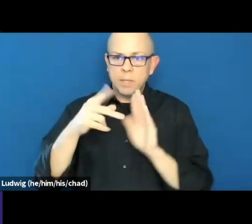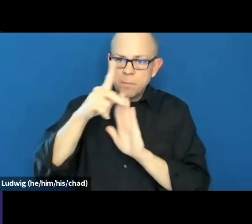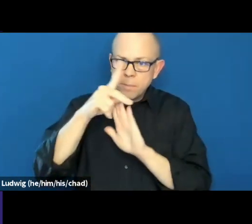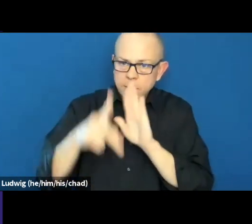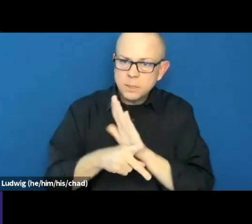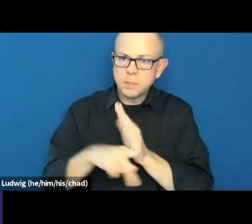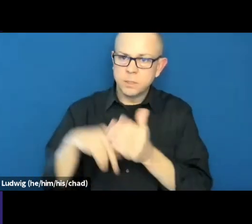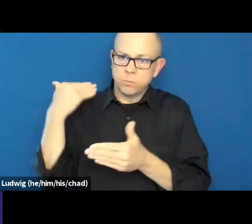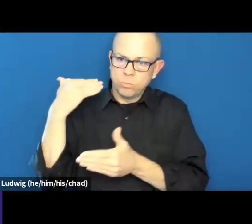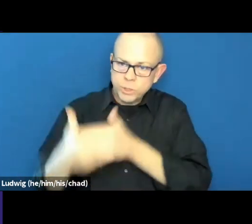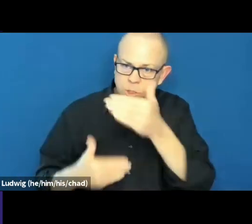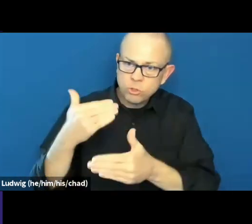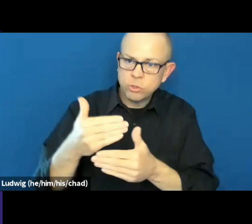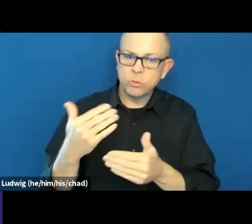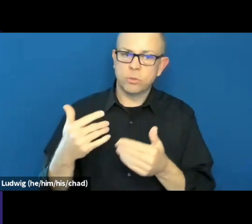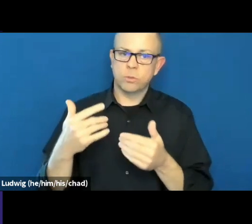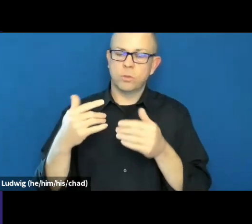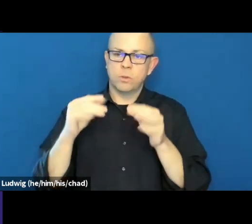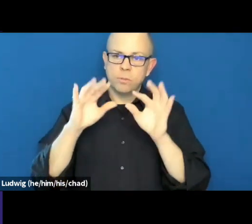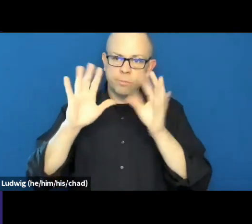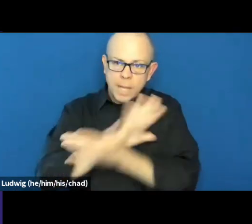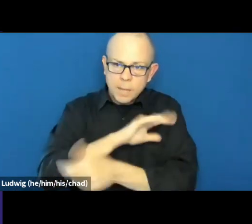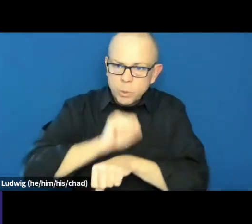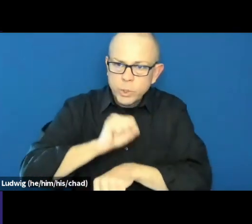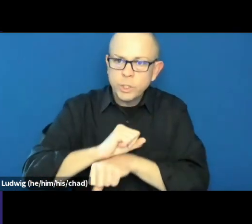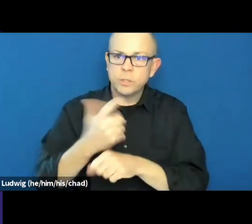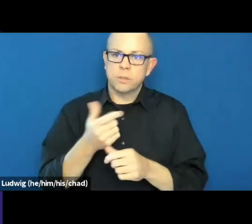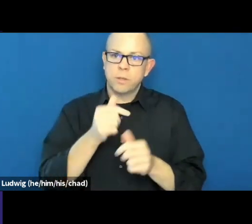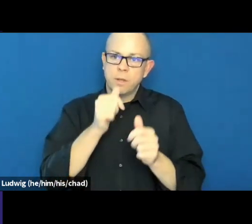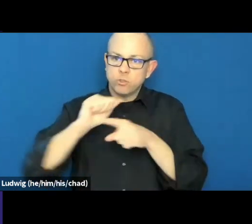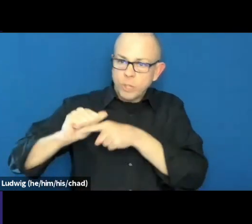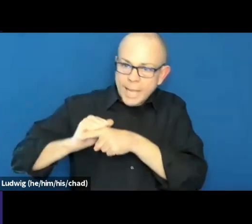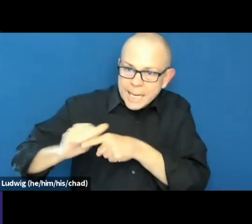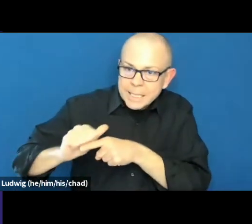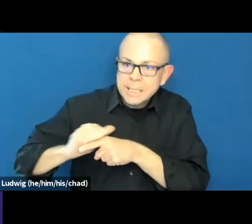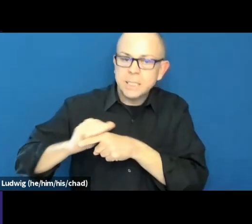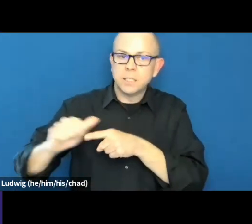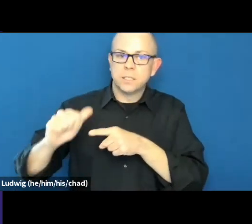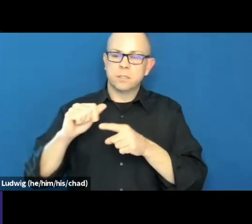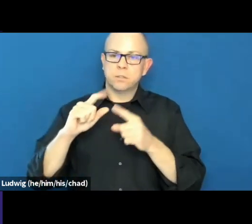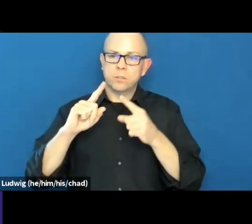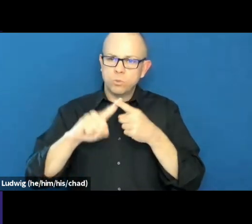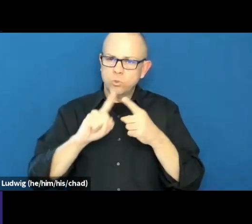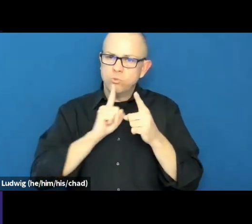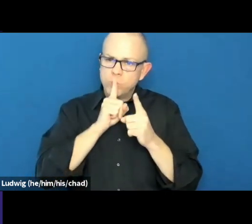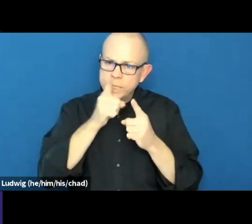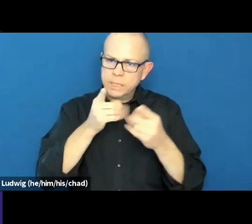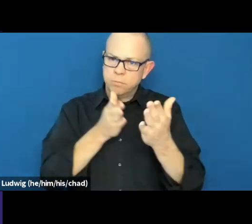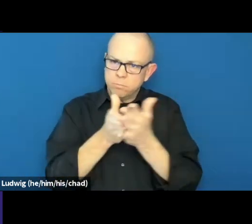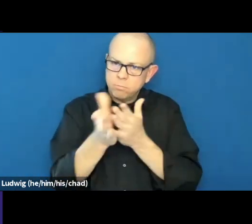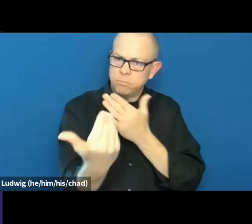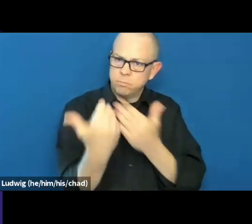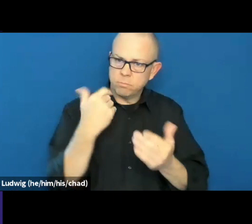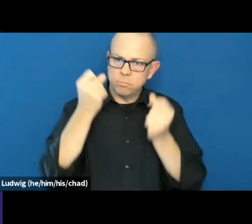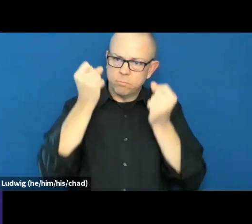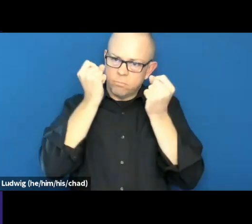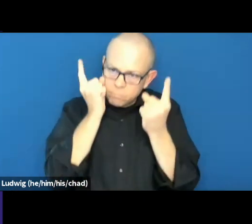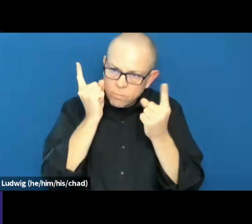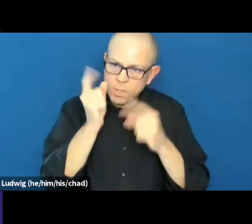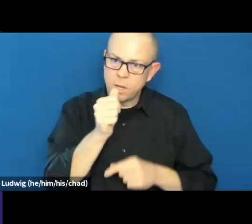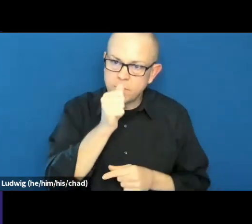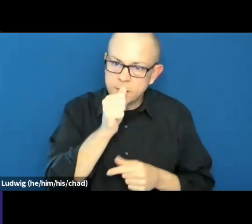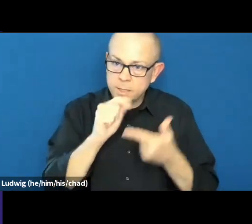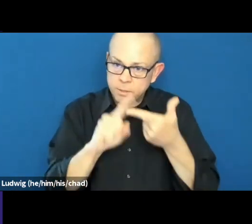We also really need to understand that we have an expectation of policies and procedures. We have various paperwork that we have to fill out in response